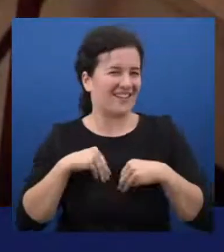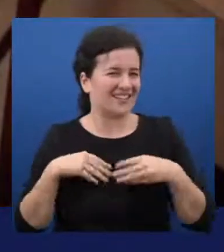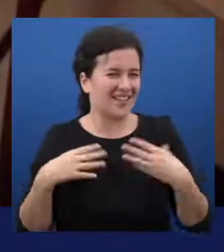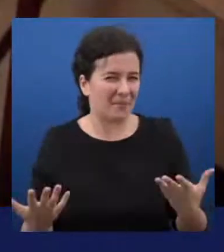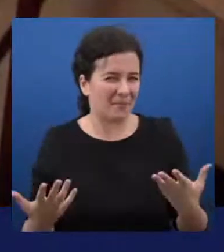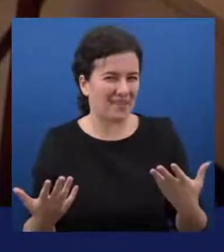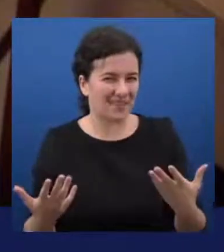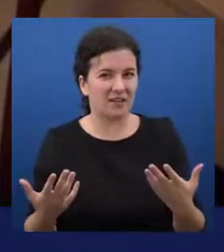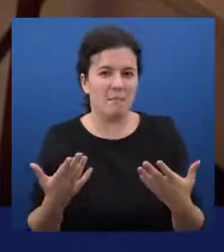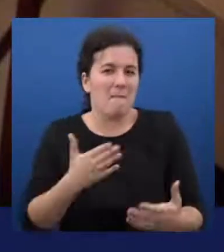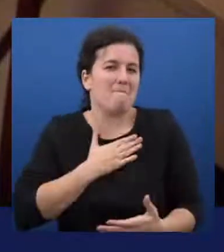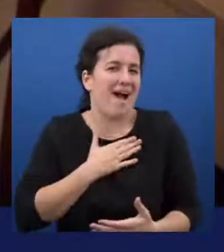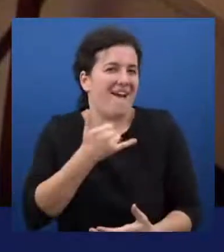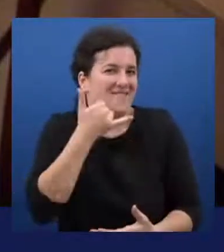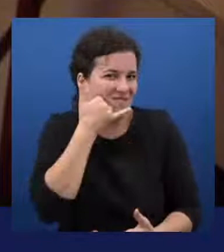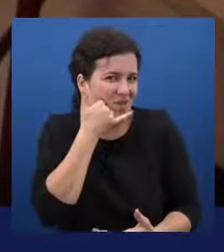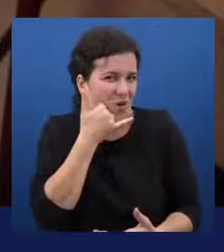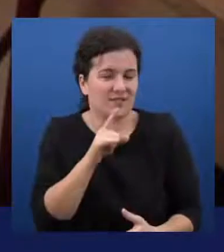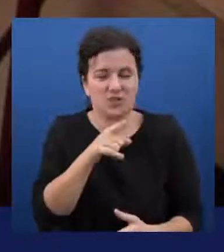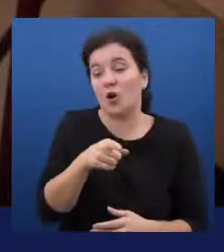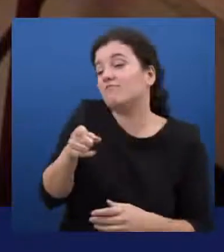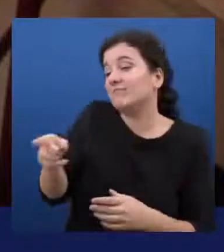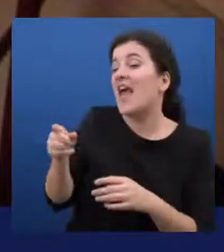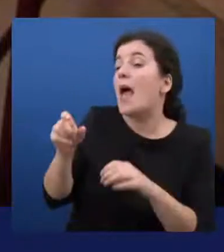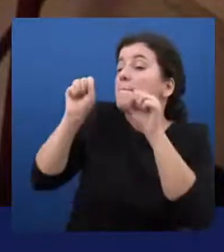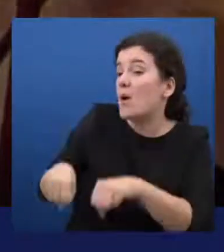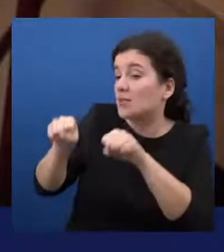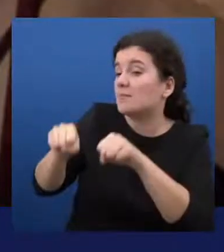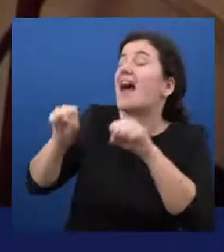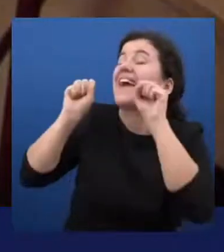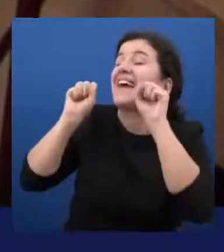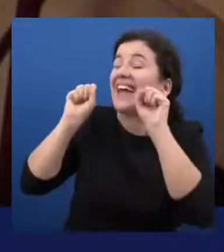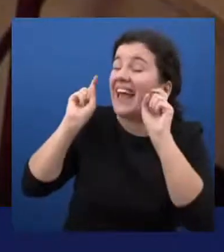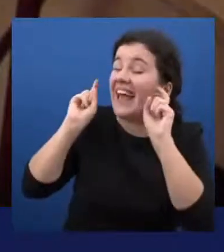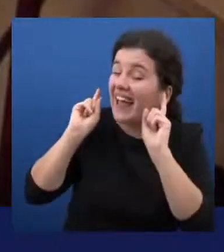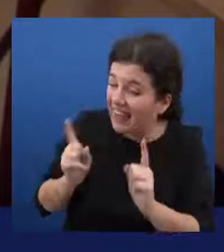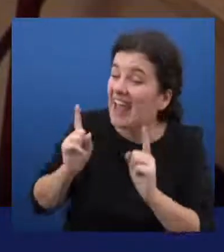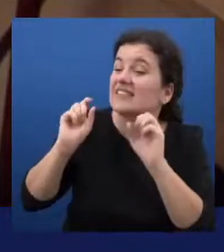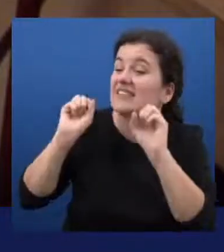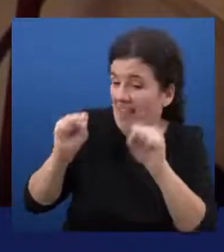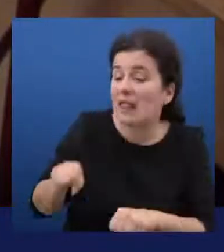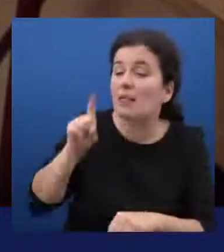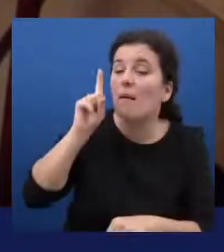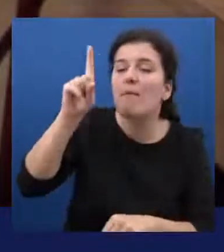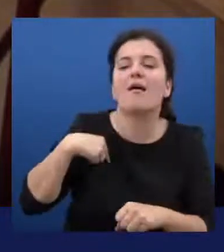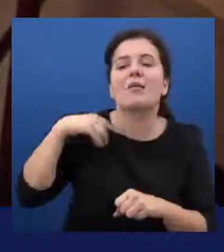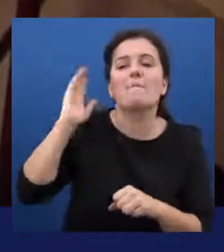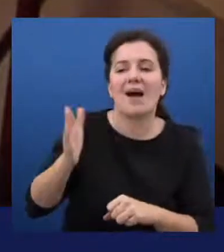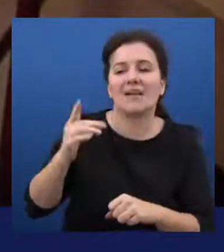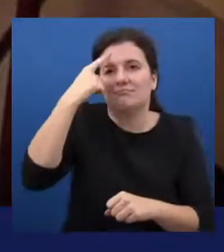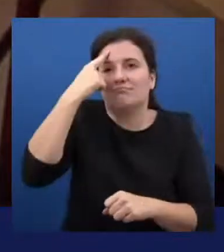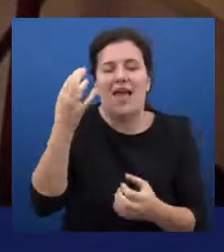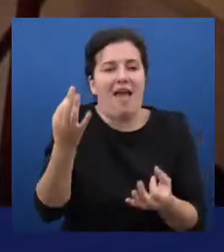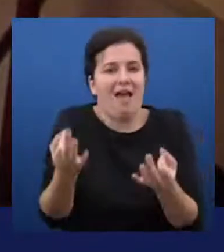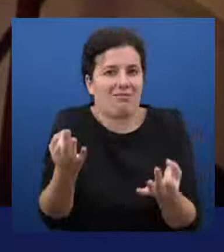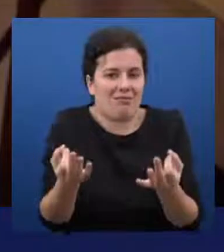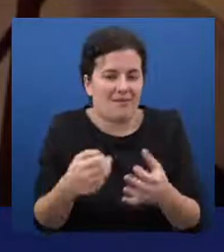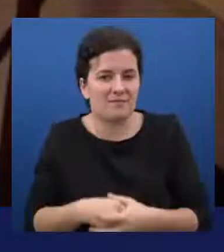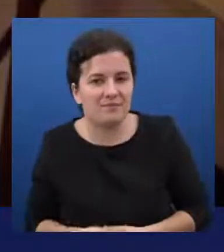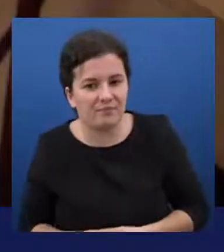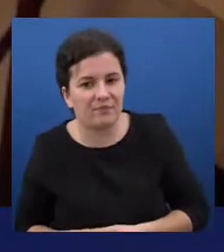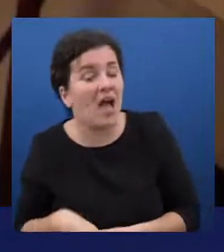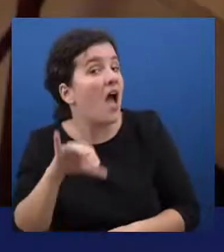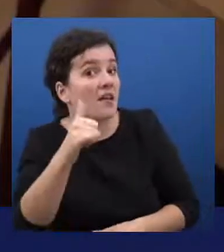to think about the ethical concerns there. Yeah, but think about, I said maybe not a bank, but what, for example, people that suffer